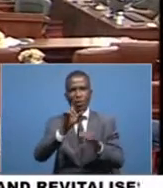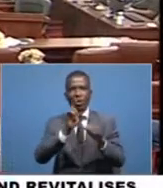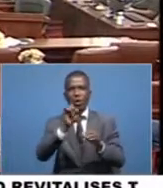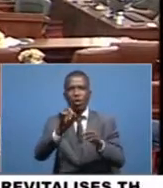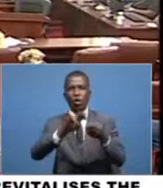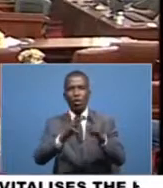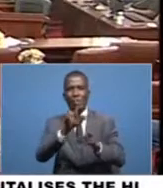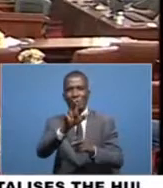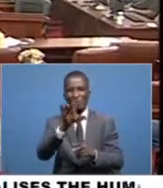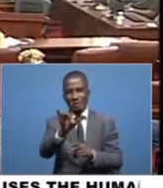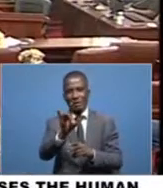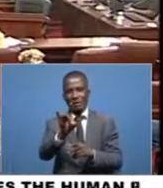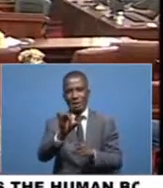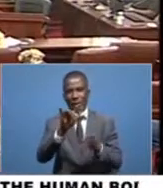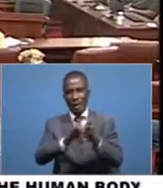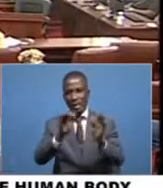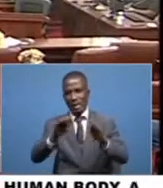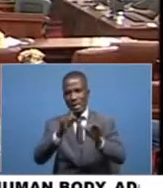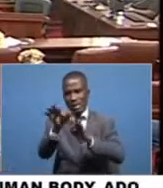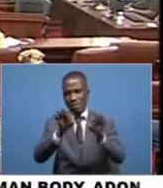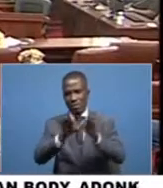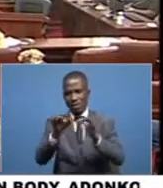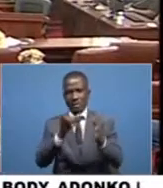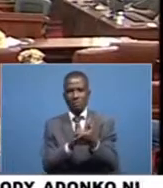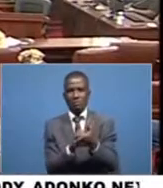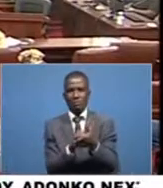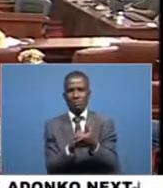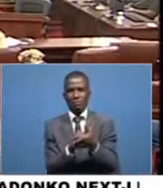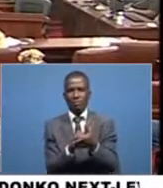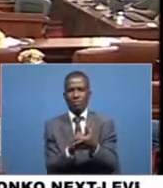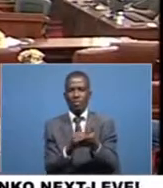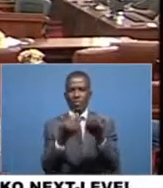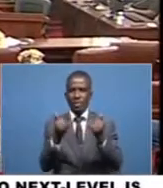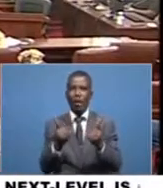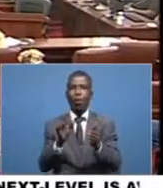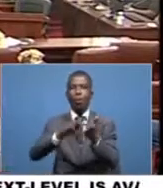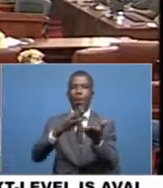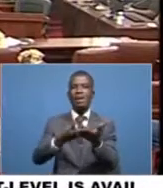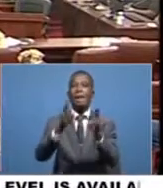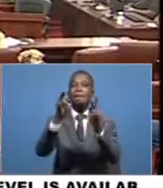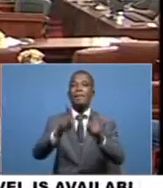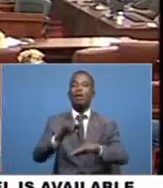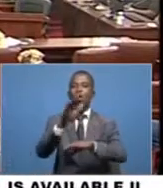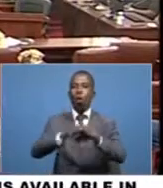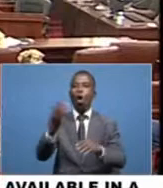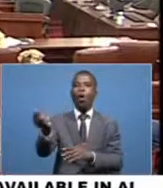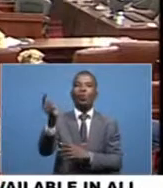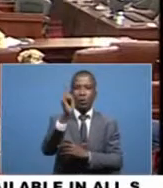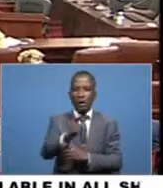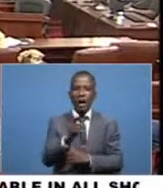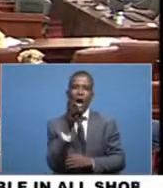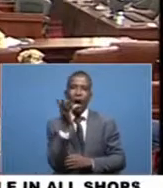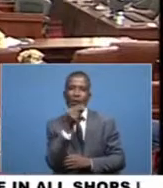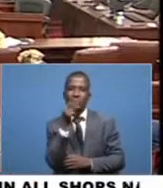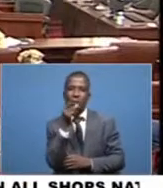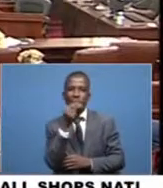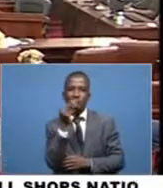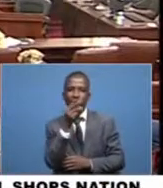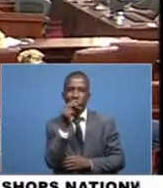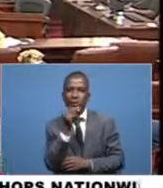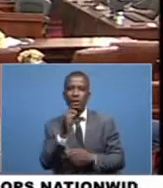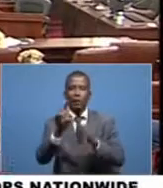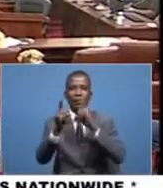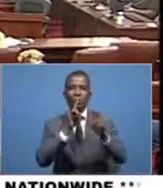2, which provides thus, quote, where a witness is called to give oral evidence under Sub Rule